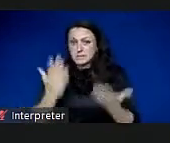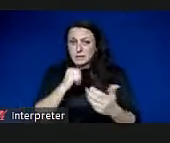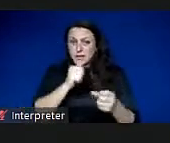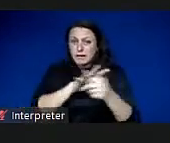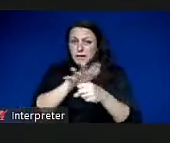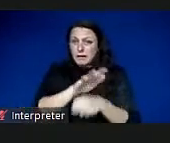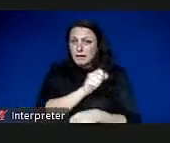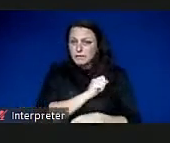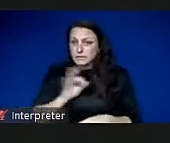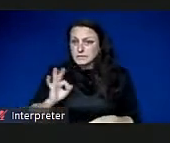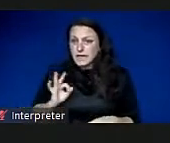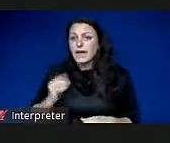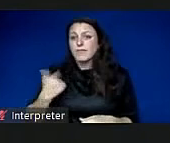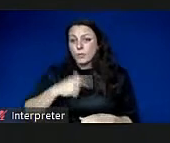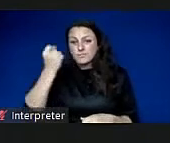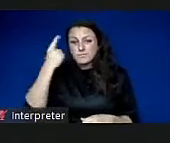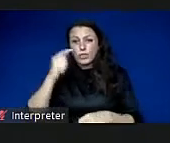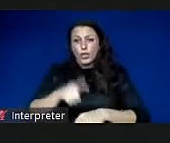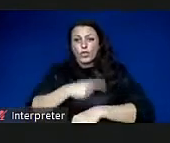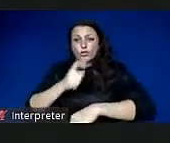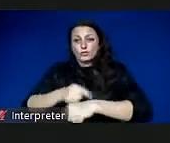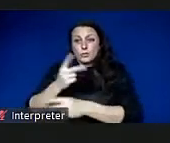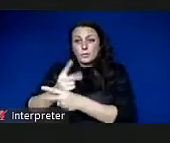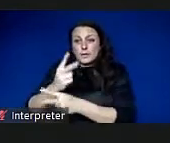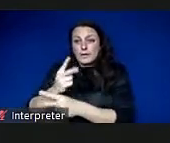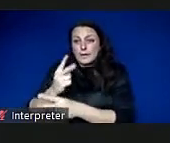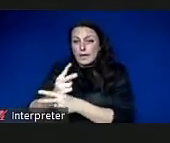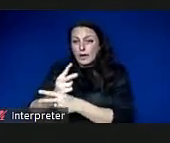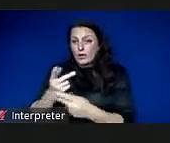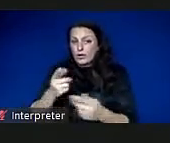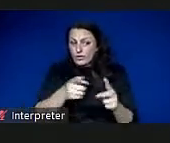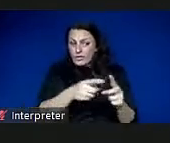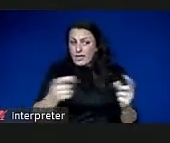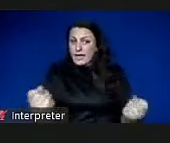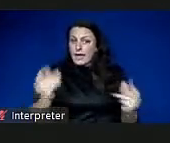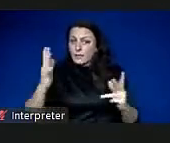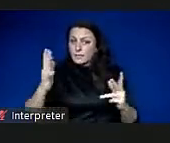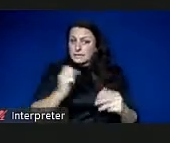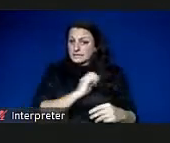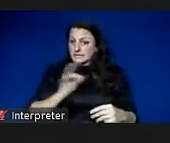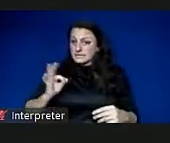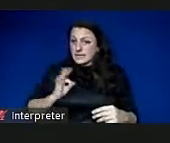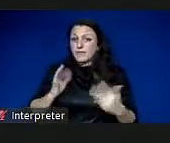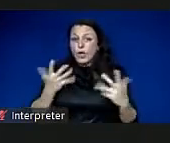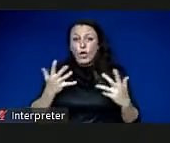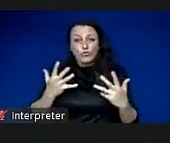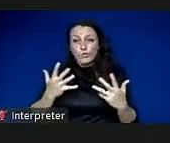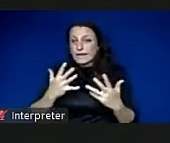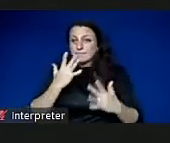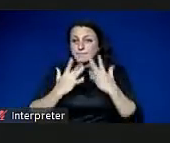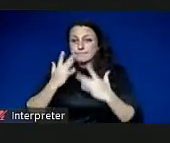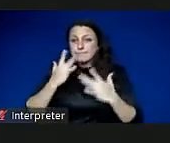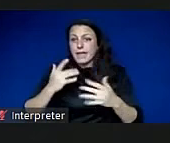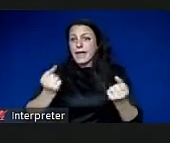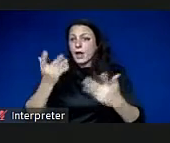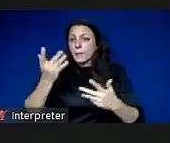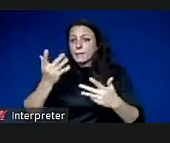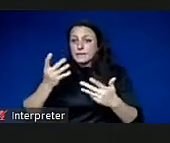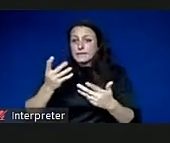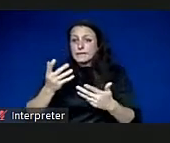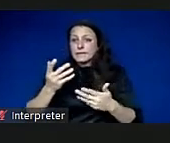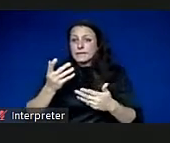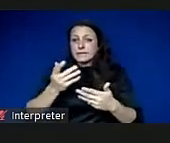care workforce was incredibly fragile prior to the pandemic and had turnover rates of upwards of